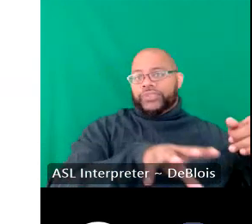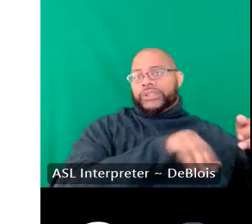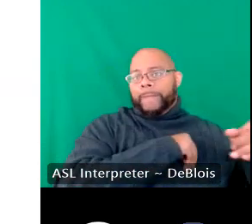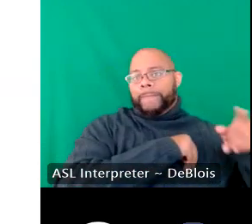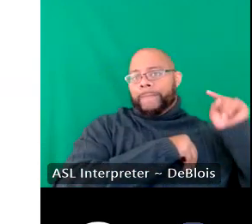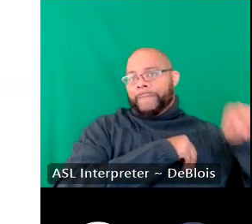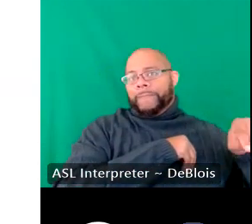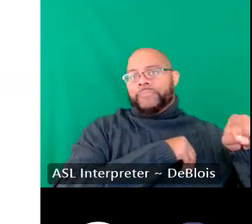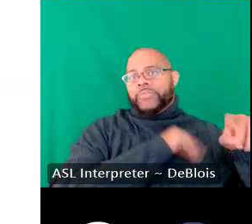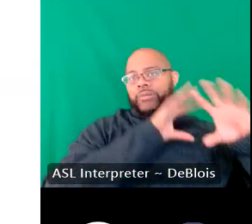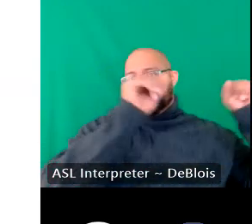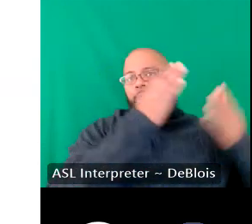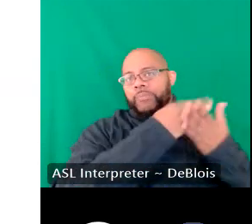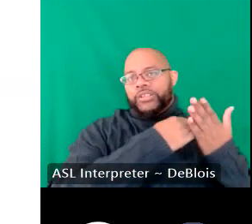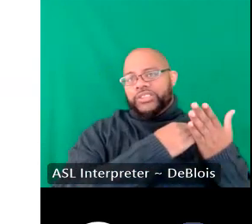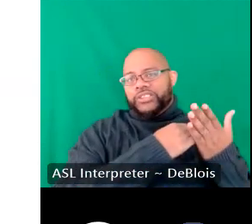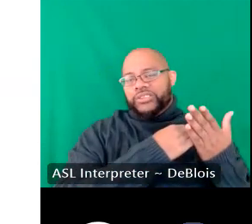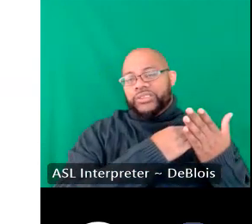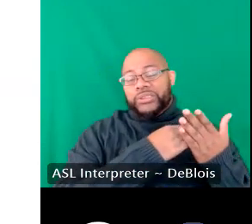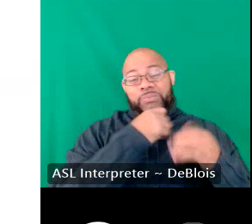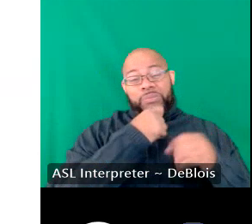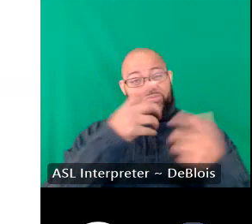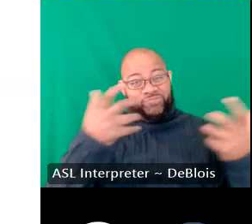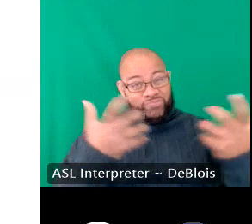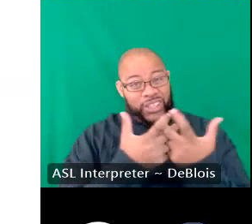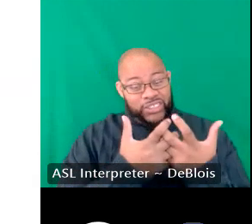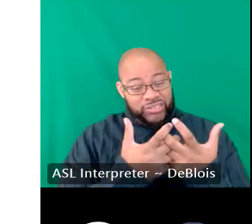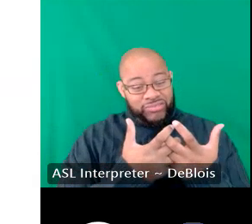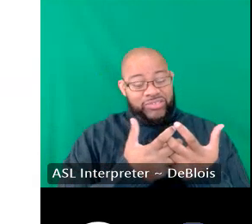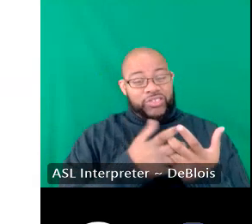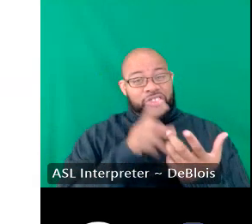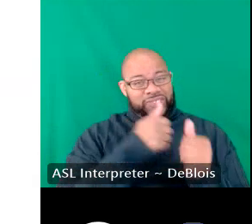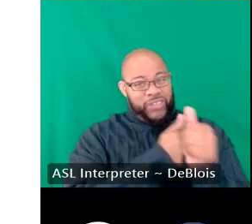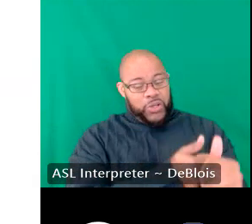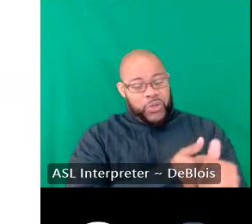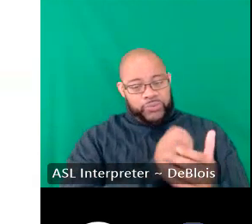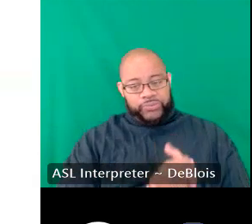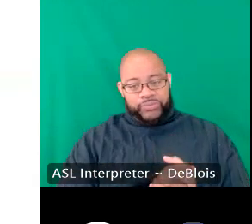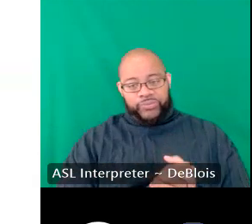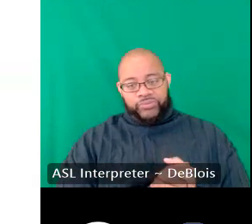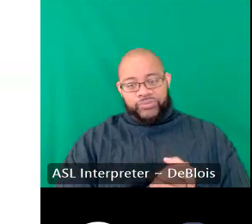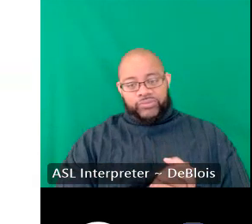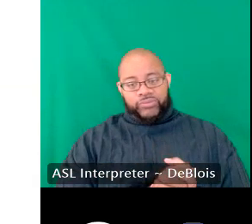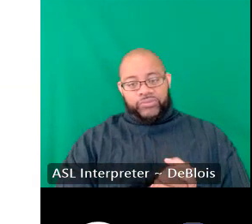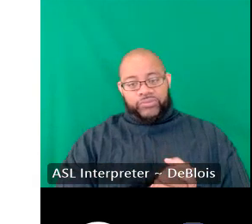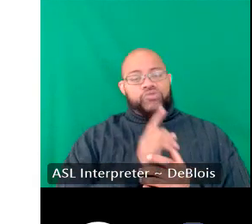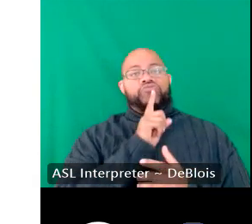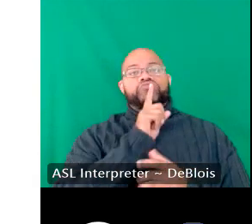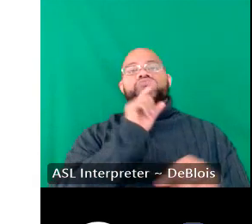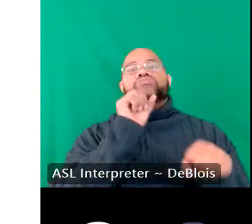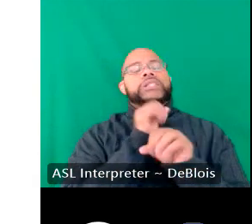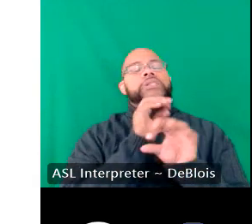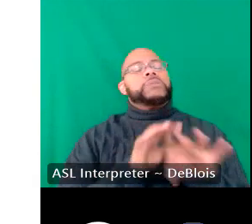by the president's budget. And this is the script you need to stick to. So it is particularly important that it is right